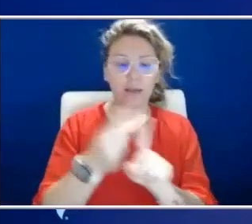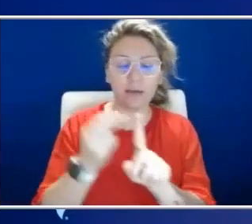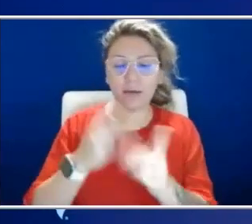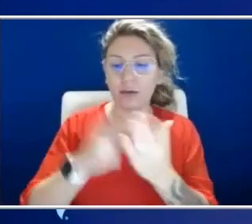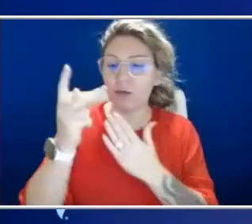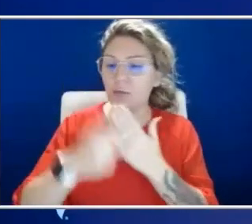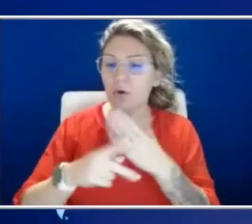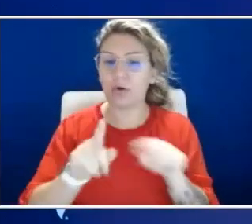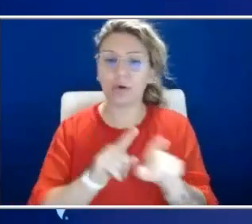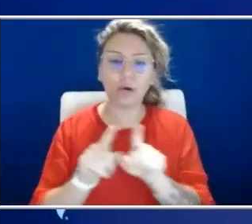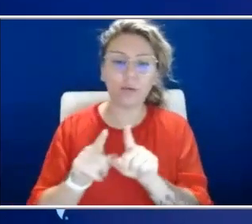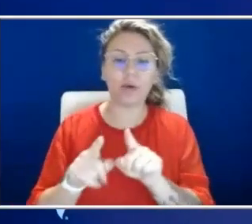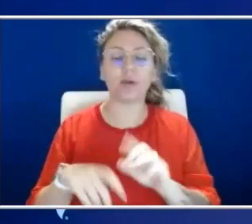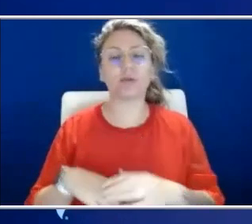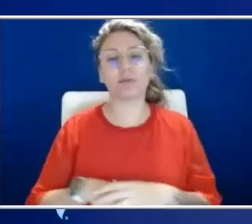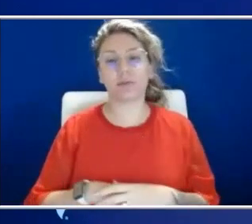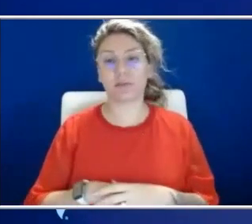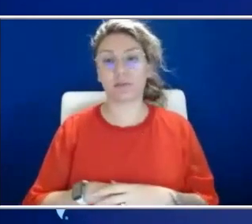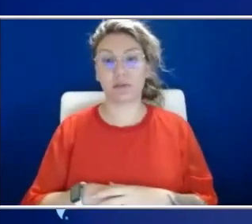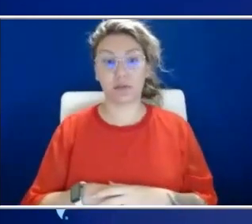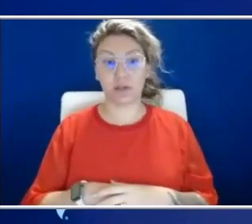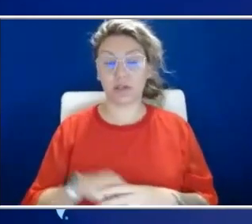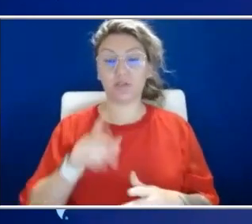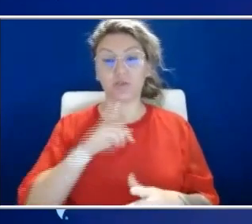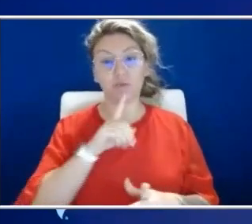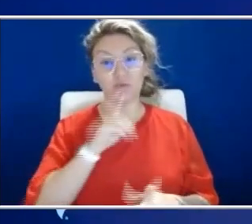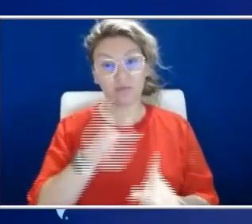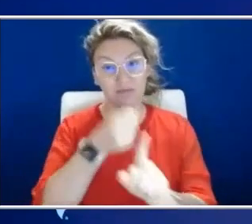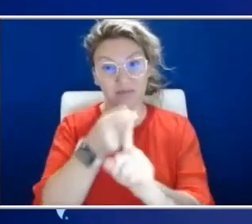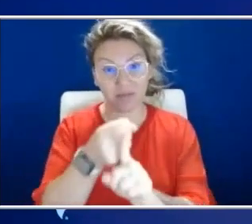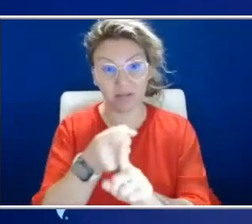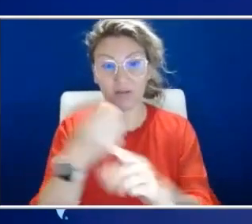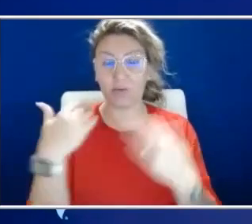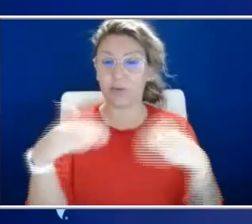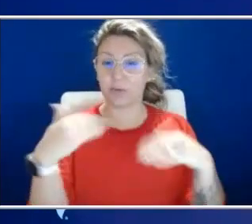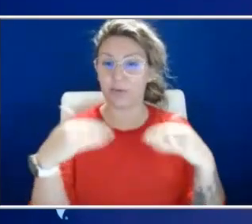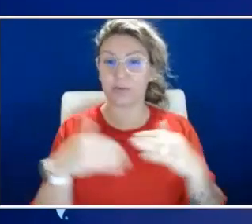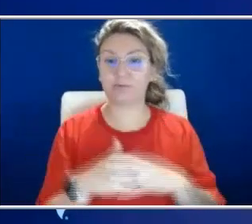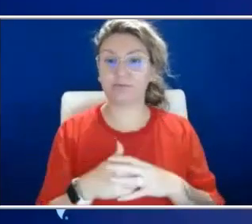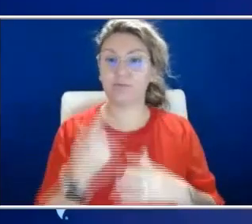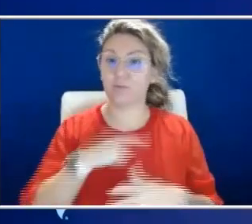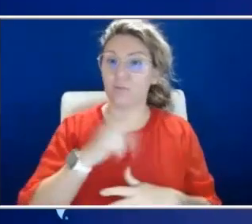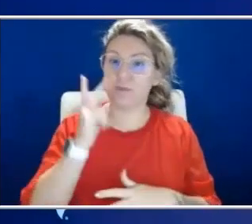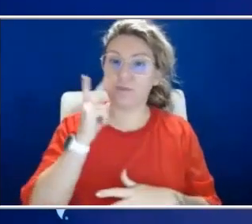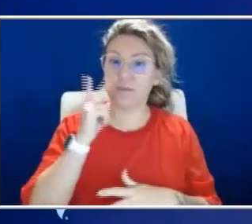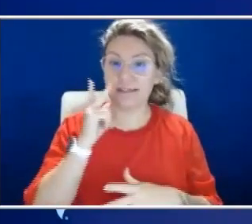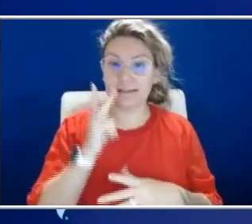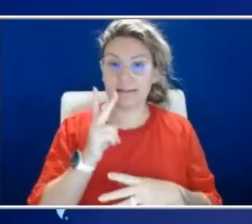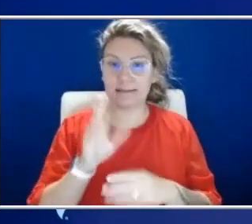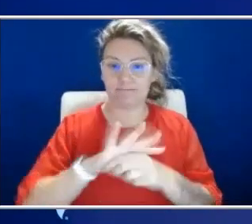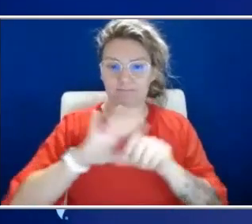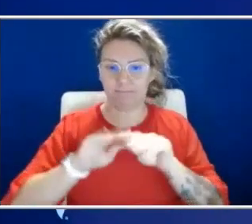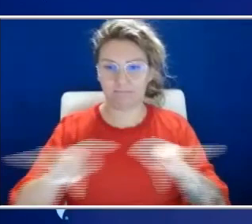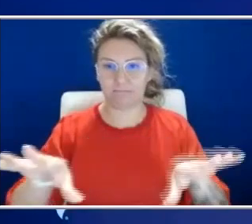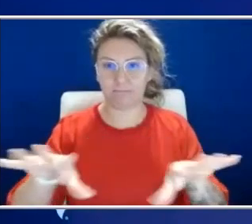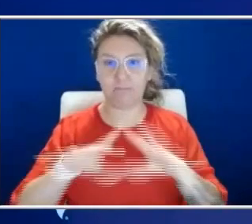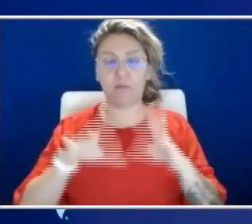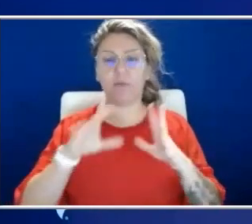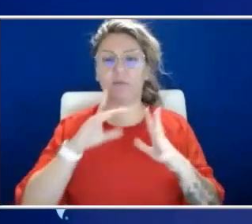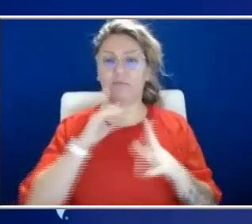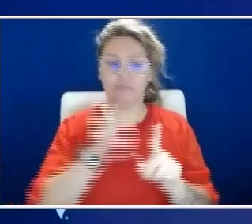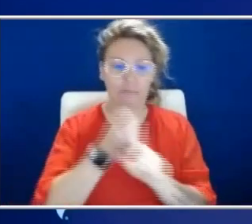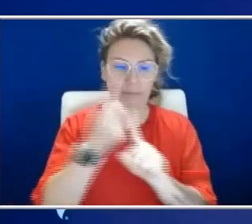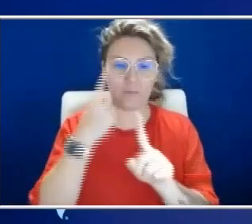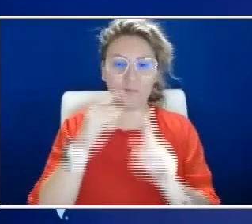well. This is very impactful. This has been very impactful. We have seen the pandemic has been impactful for communities